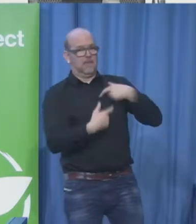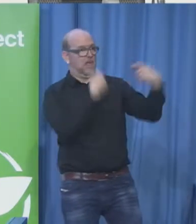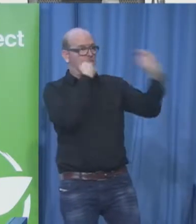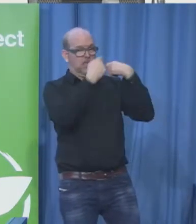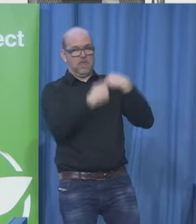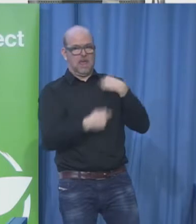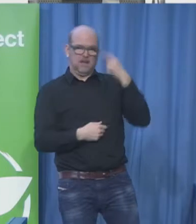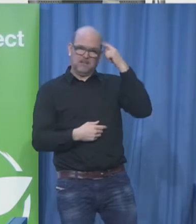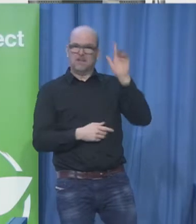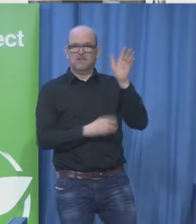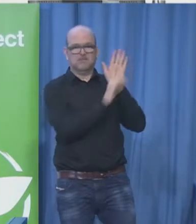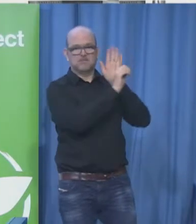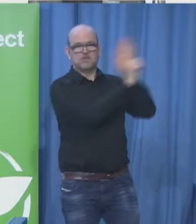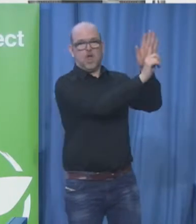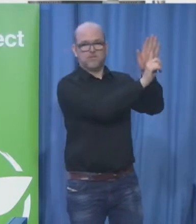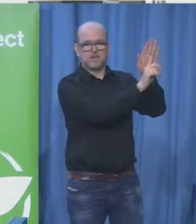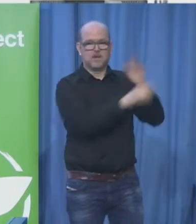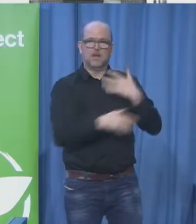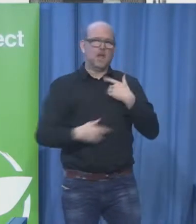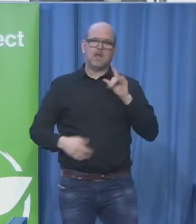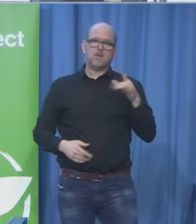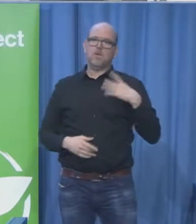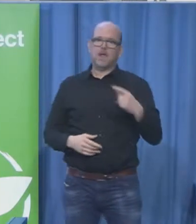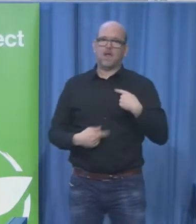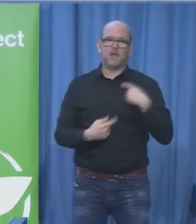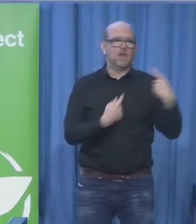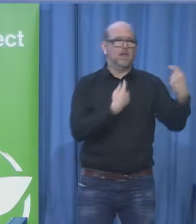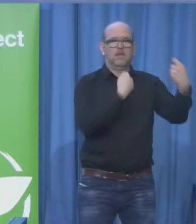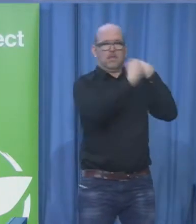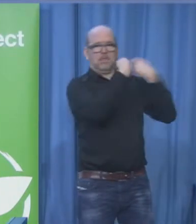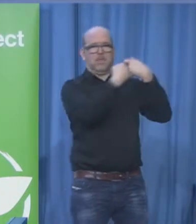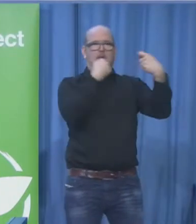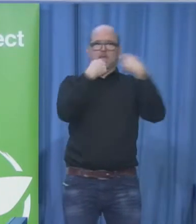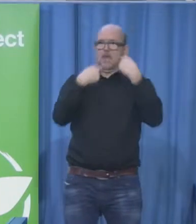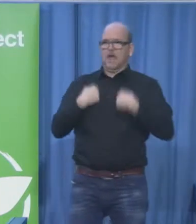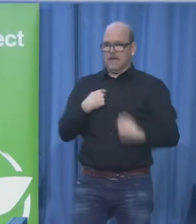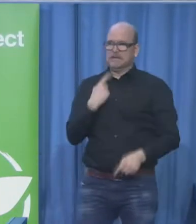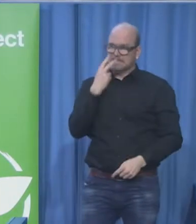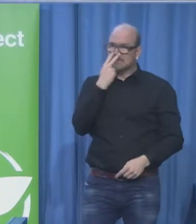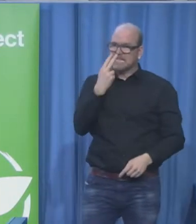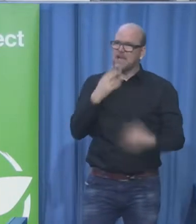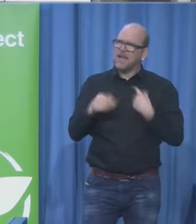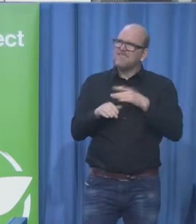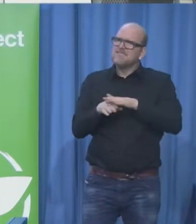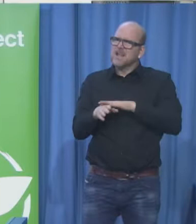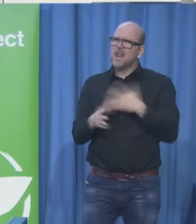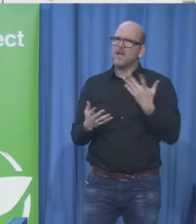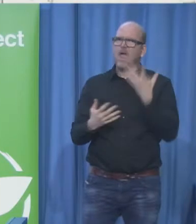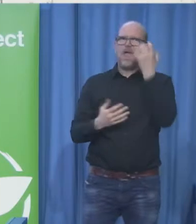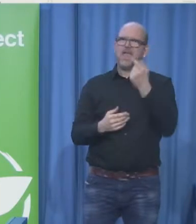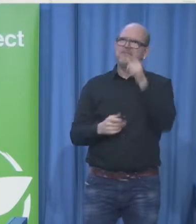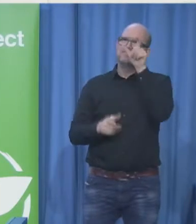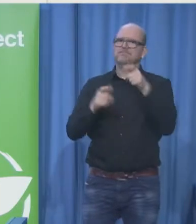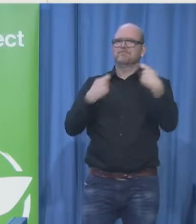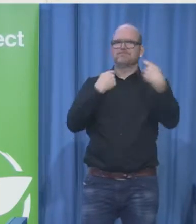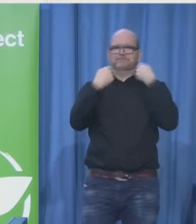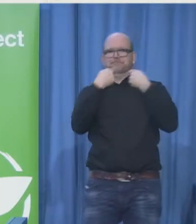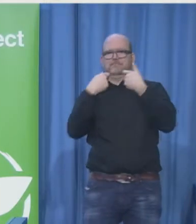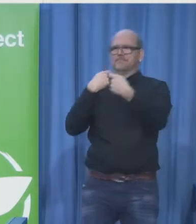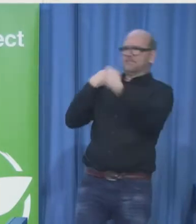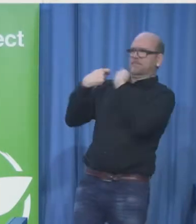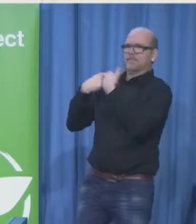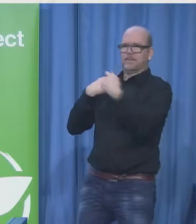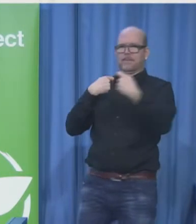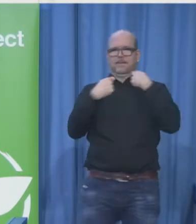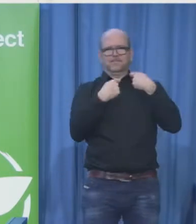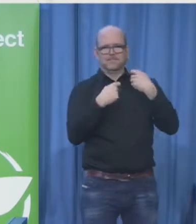and discriminate against each other. We are all the byproducts of societies in which it